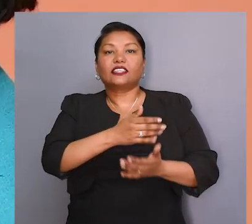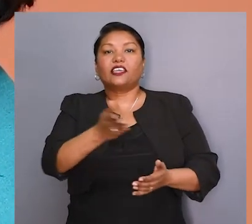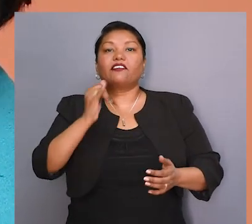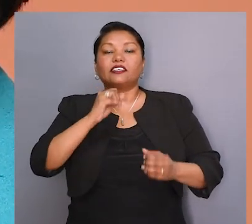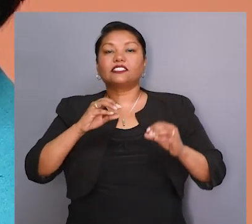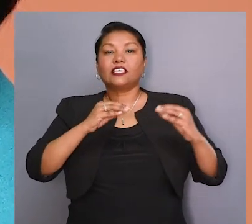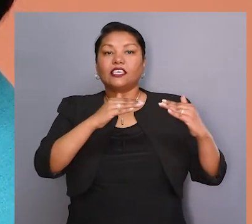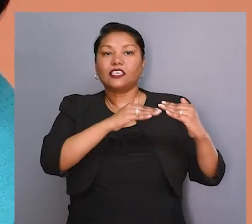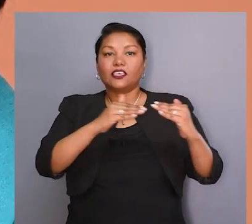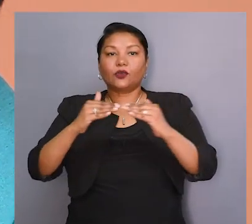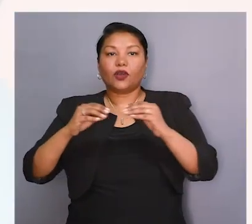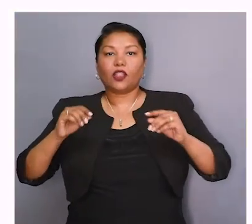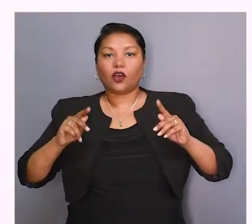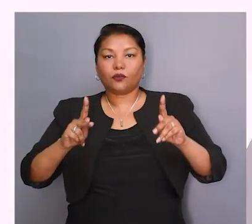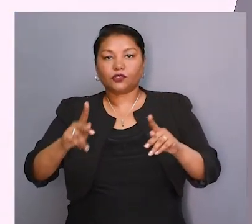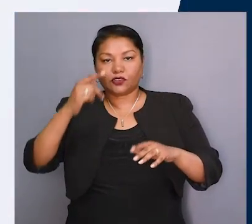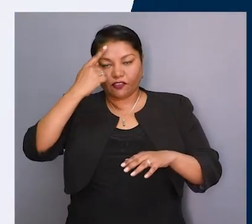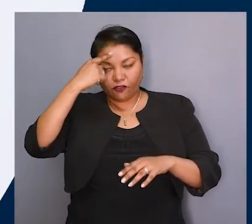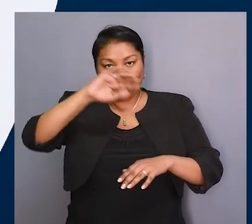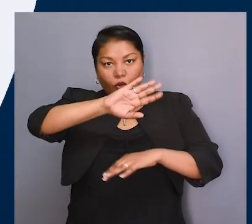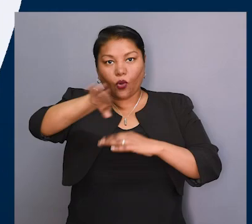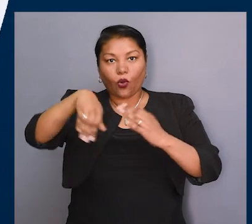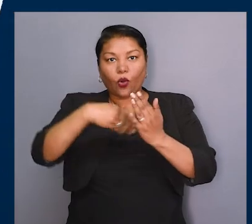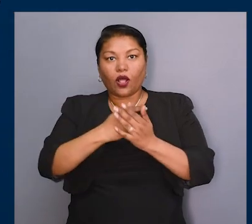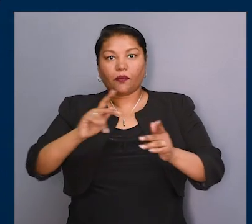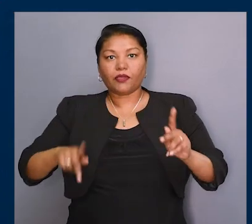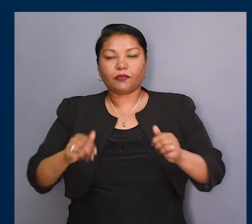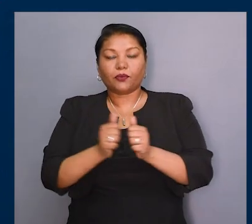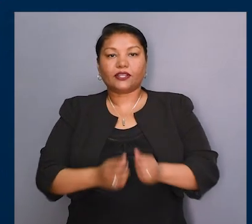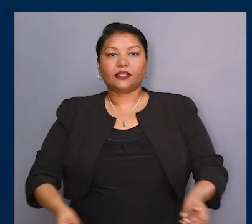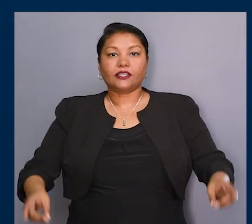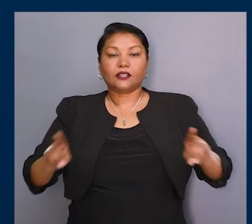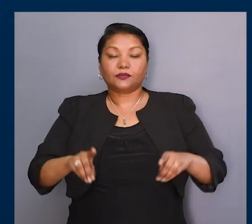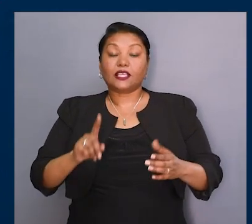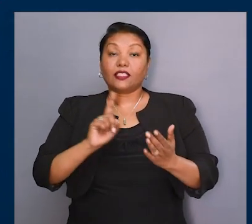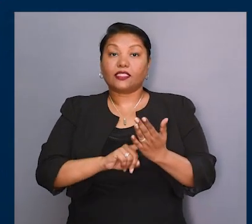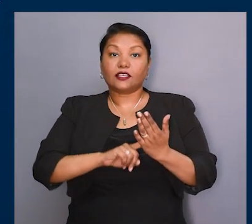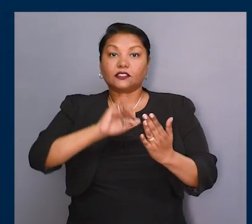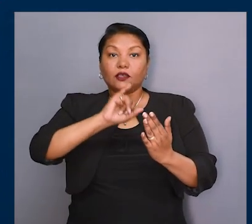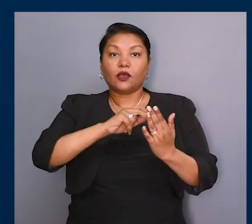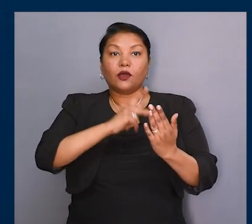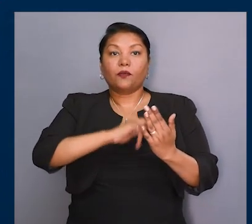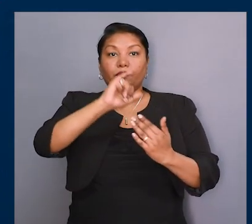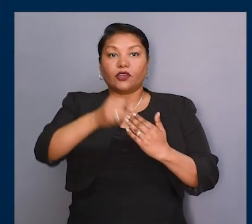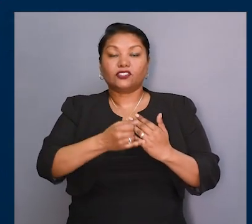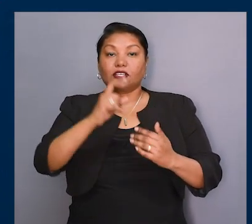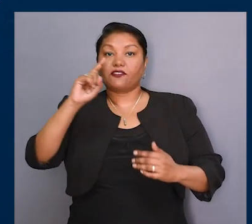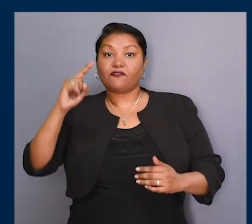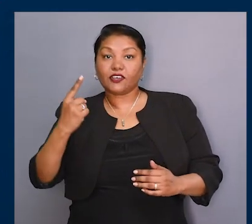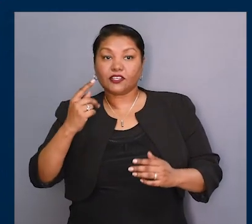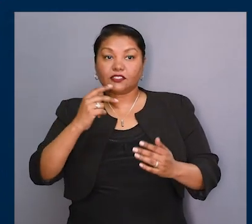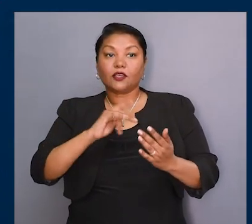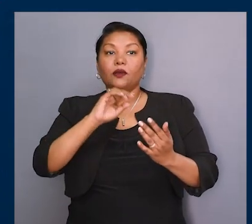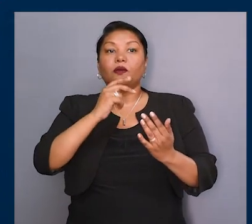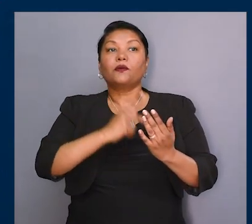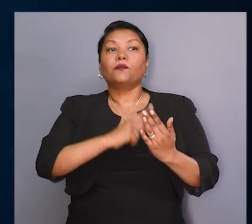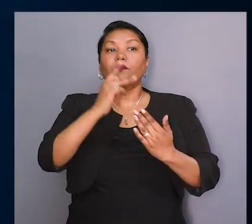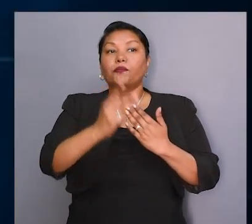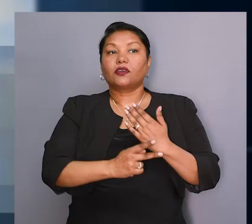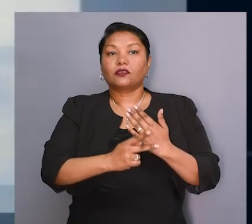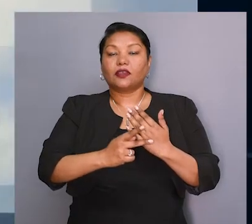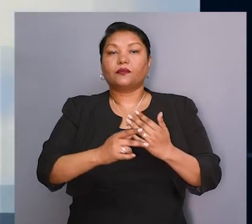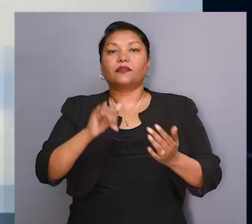opportunities for this population. This PwD initiative will be the first project to be implemented and funded through